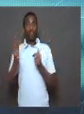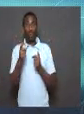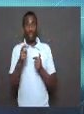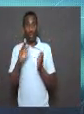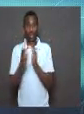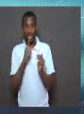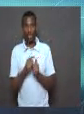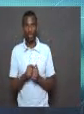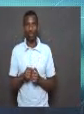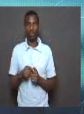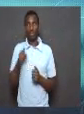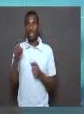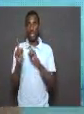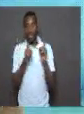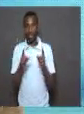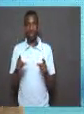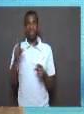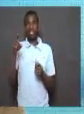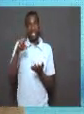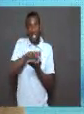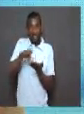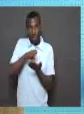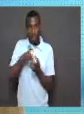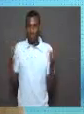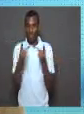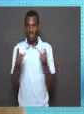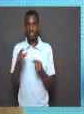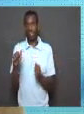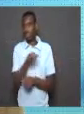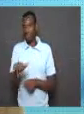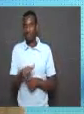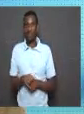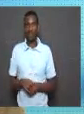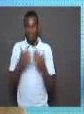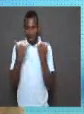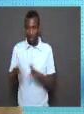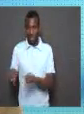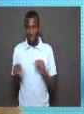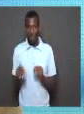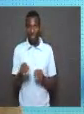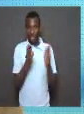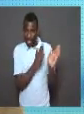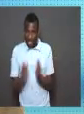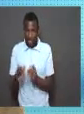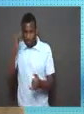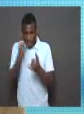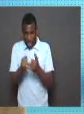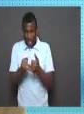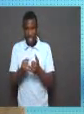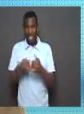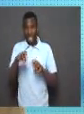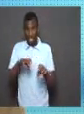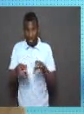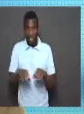entropy in the fridge. Students, are you ready for our last activity?